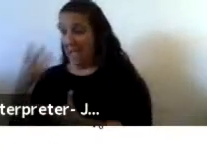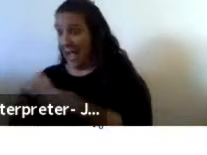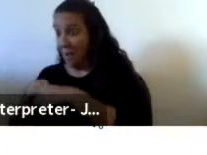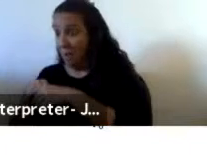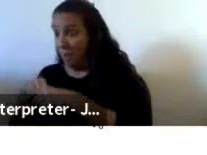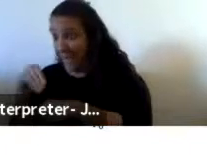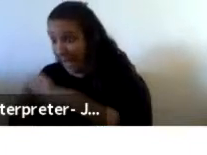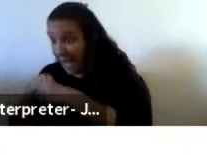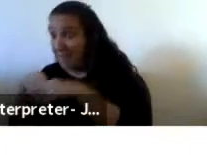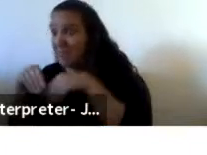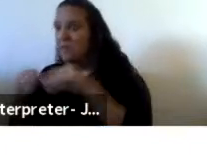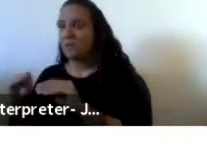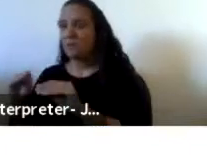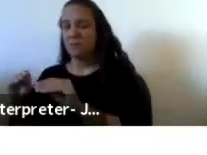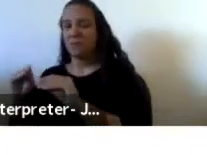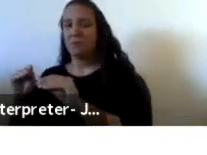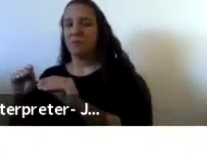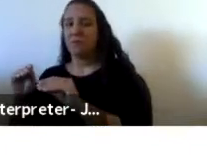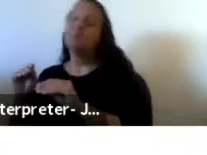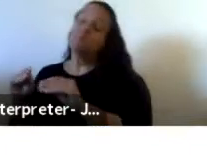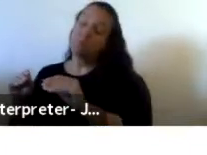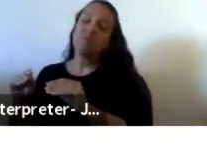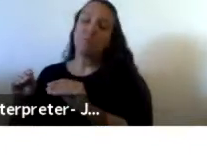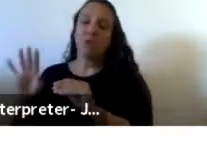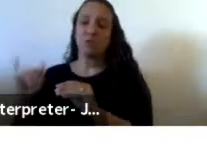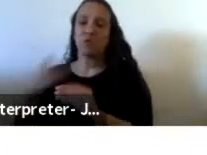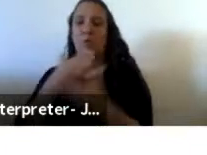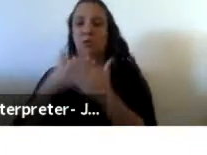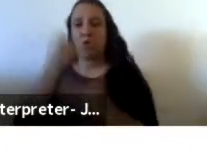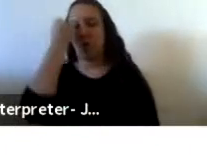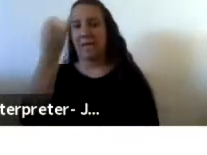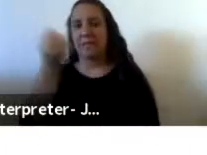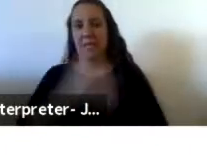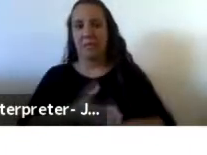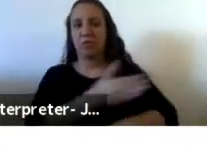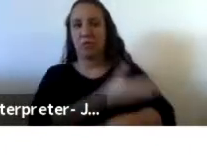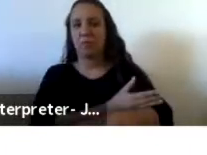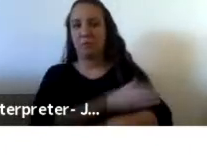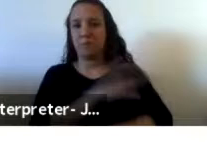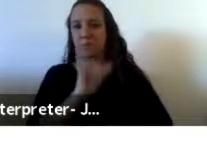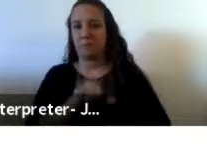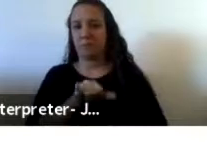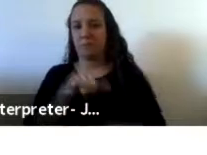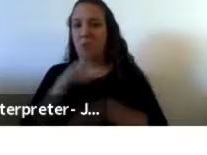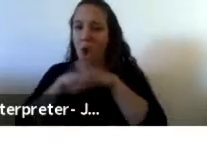there. So that's one of the main things that you may want to do, enhance that within